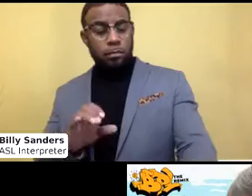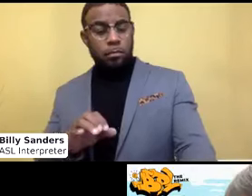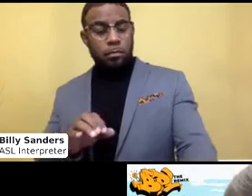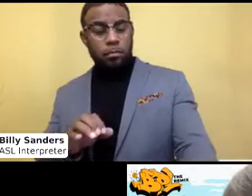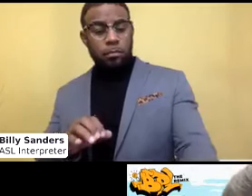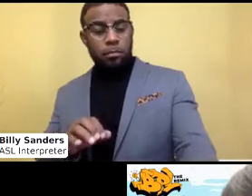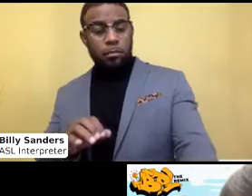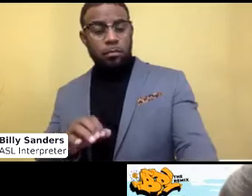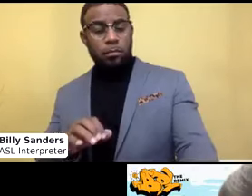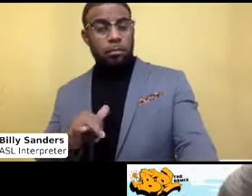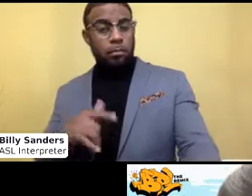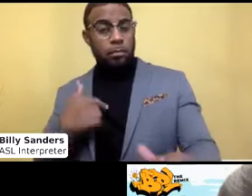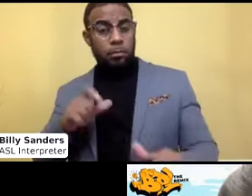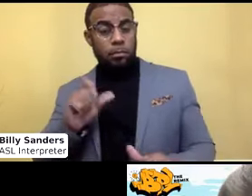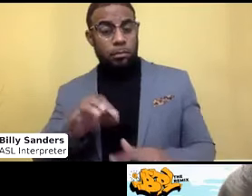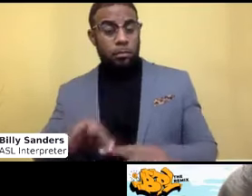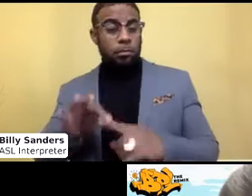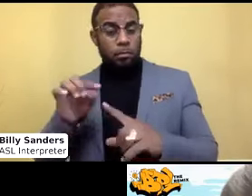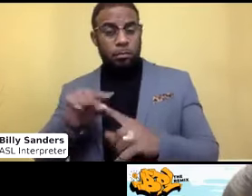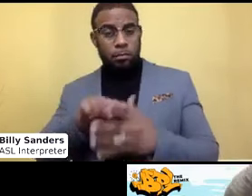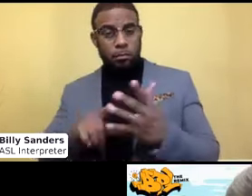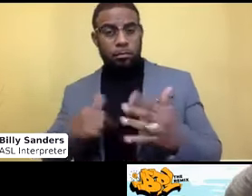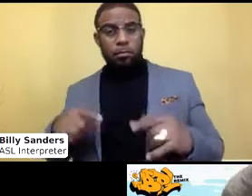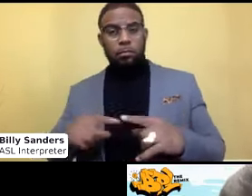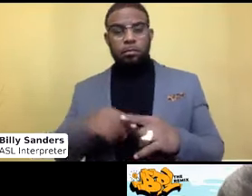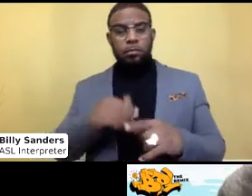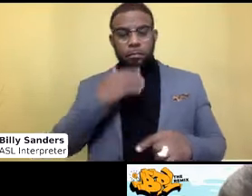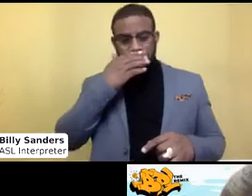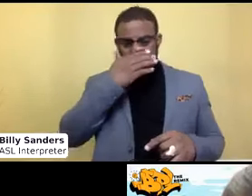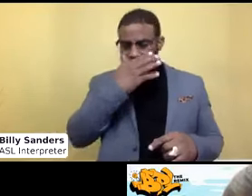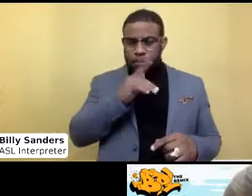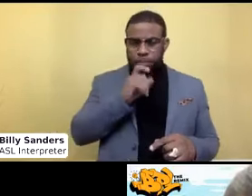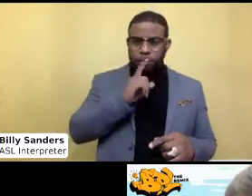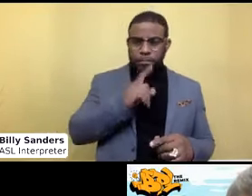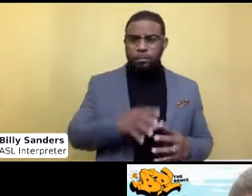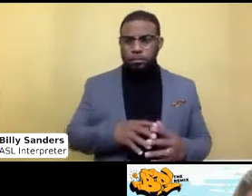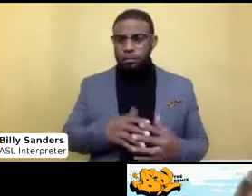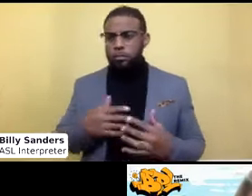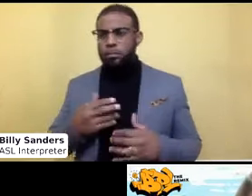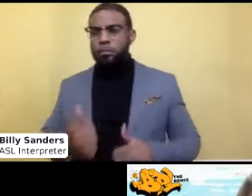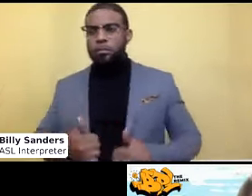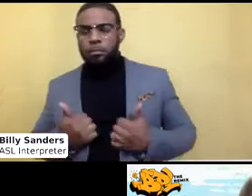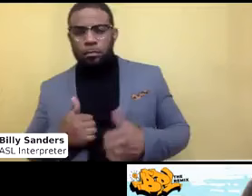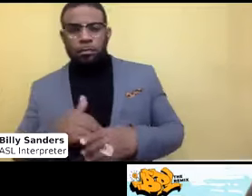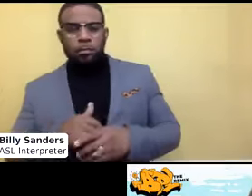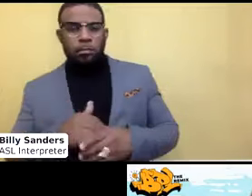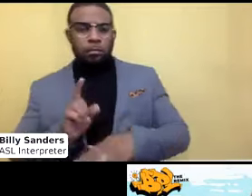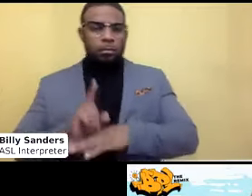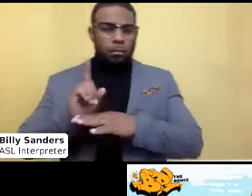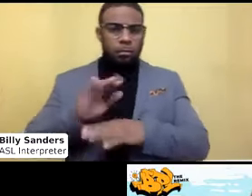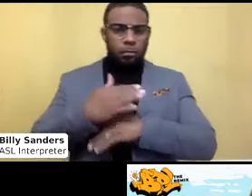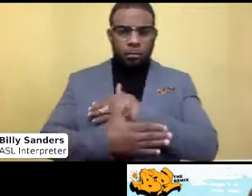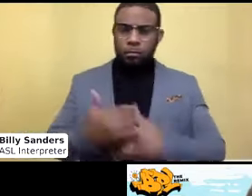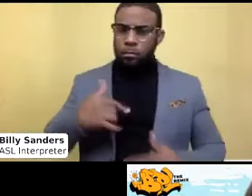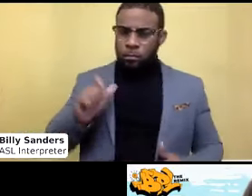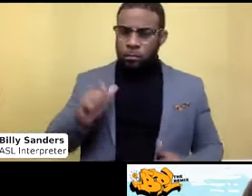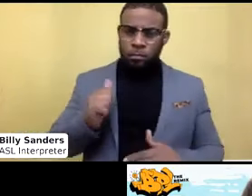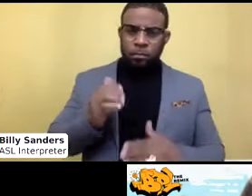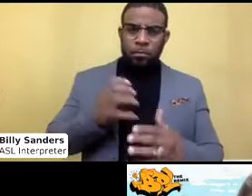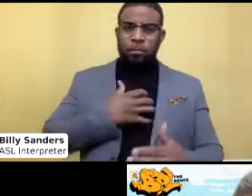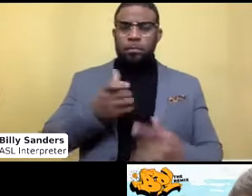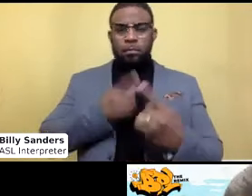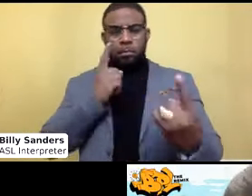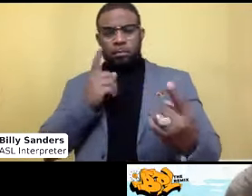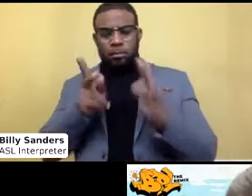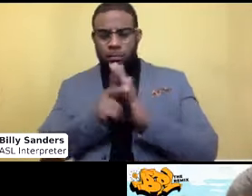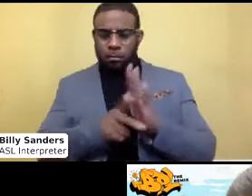is that we have to, especially those of us who reside in the imperialist countries, we got to oppose the